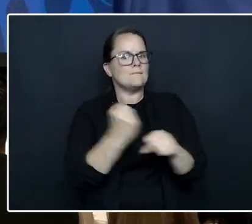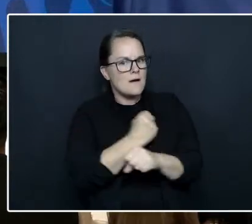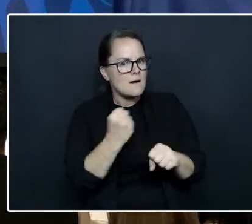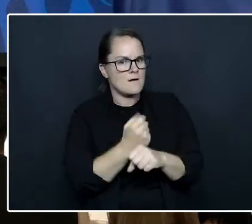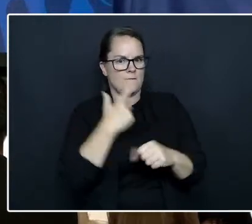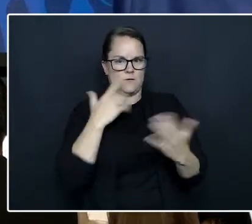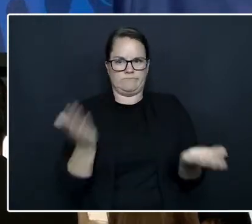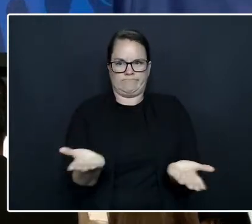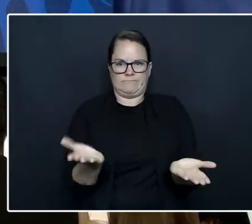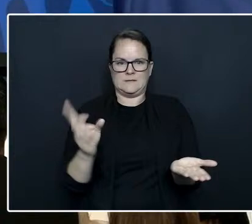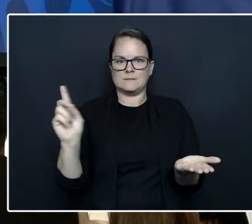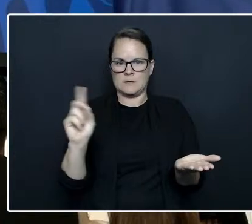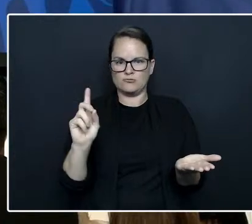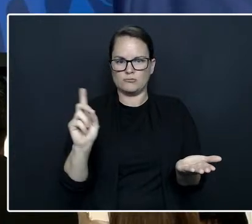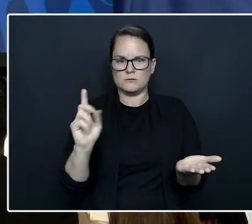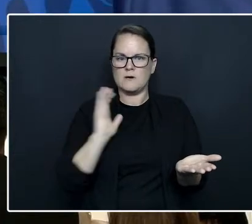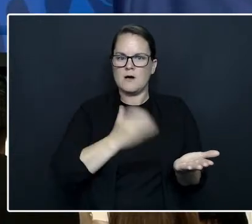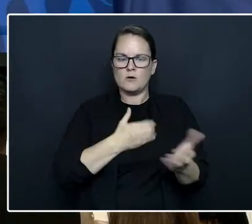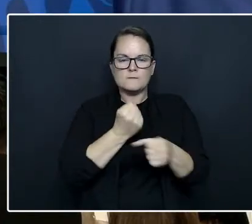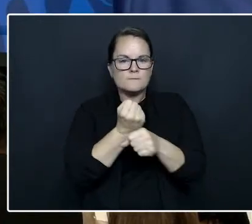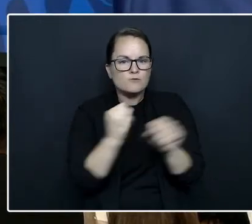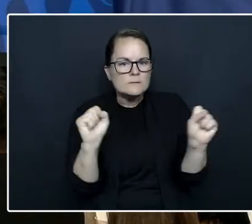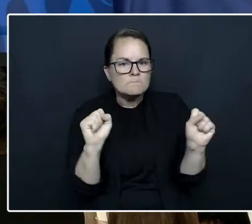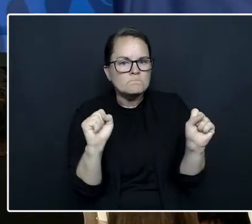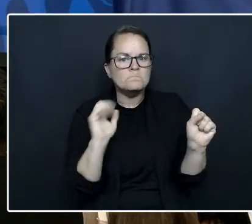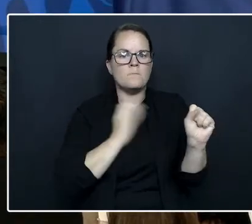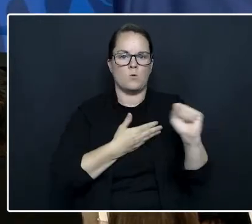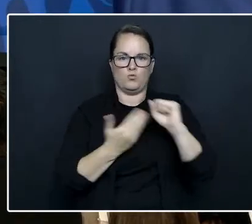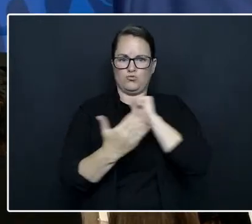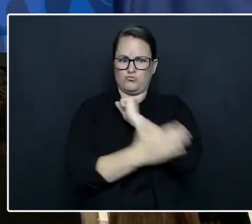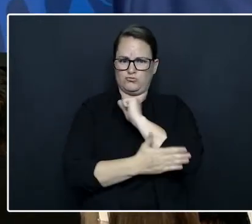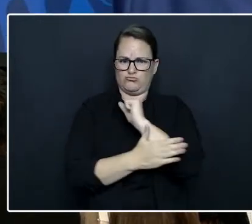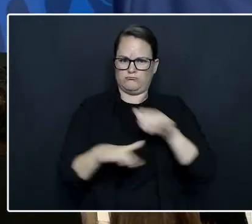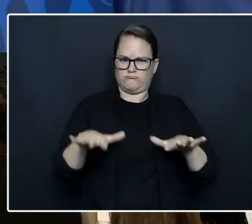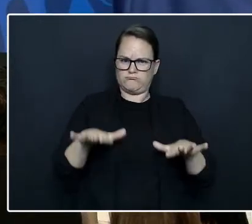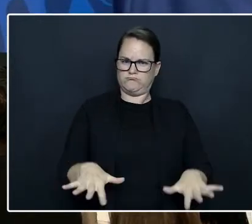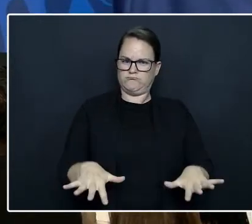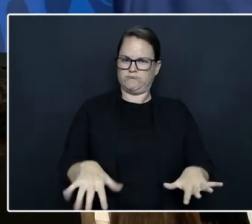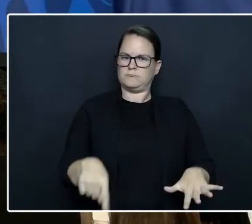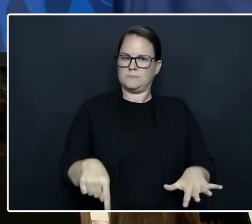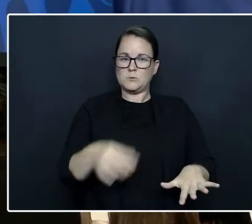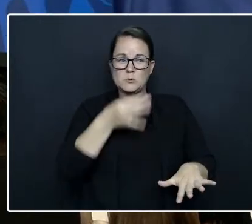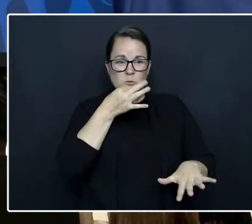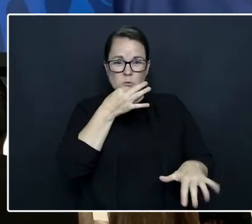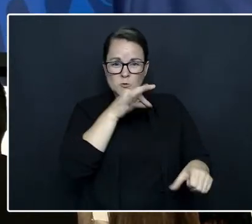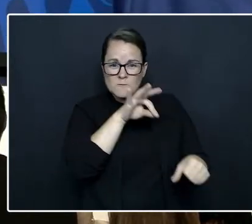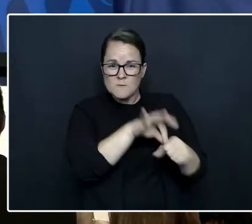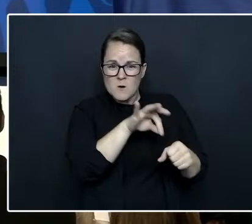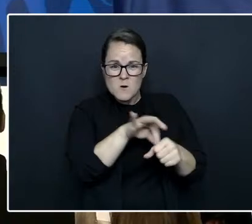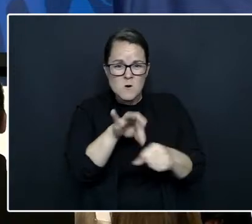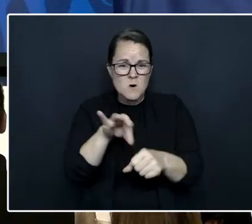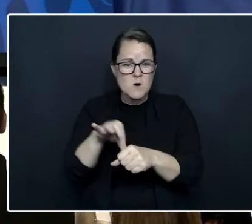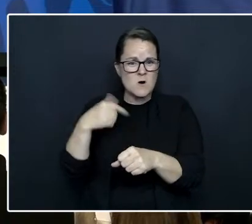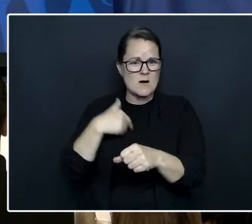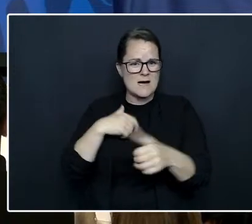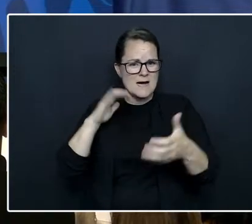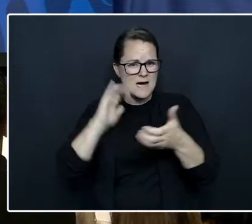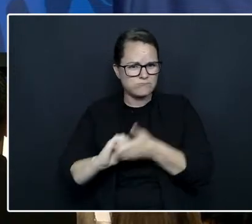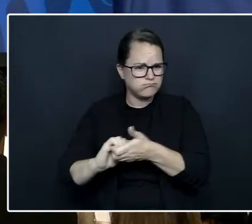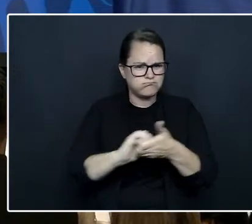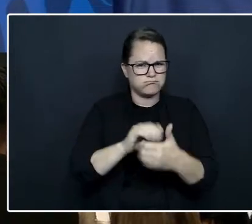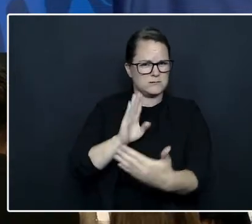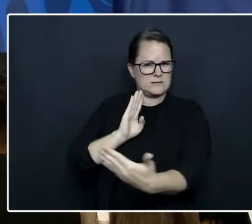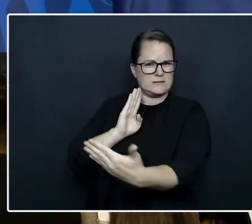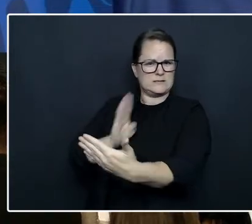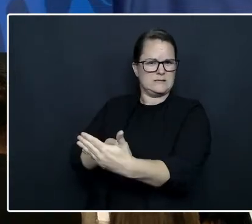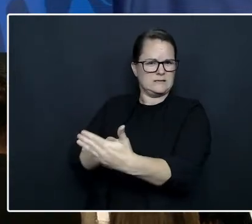this election, we can come together to reject Donald Trump's hate-fueled campaign. Don't let Donald Trump tell you you